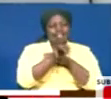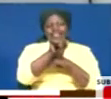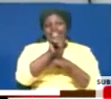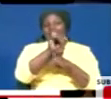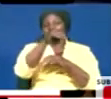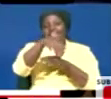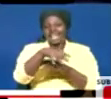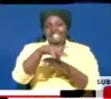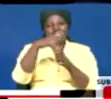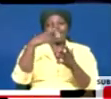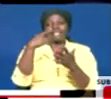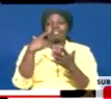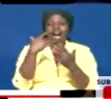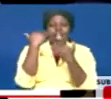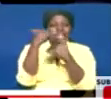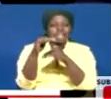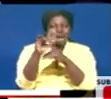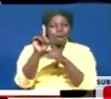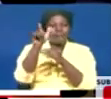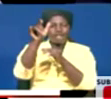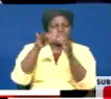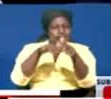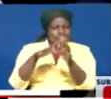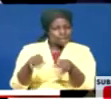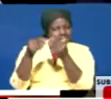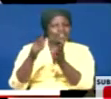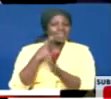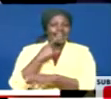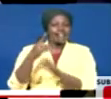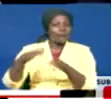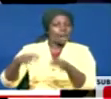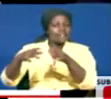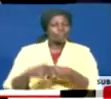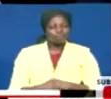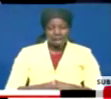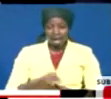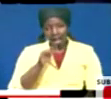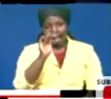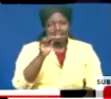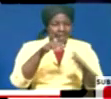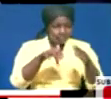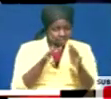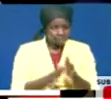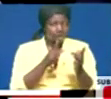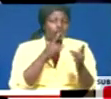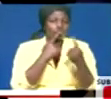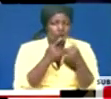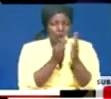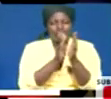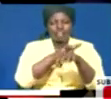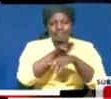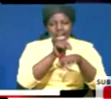per farmer. I appeal to farmers in the regions that are receiving the short rains to reach out to local, national cereals and produce